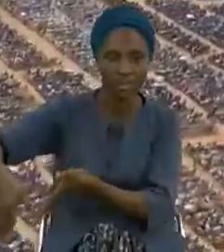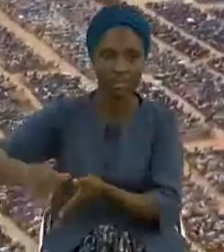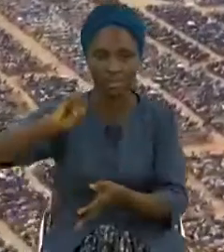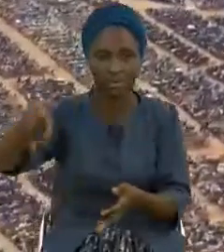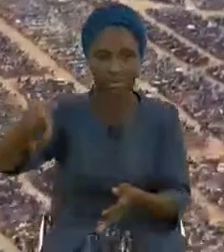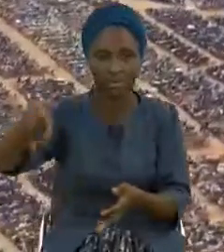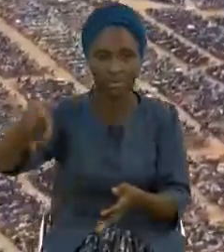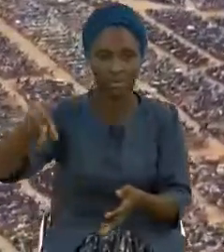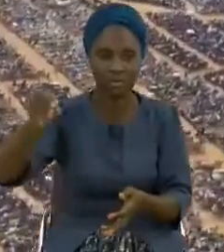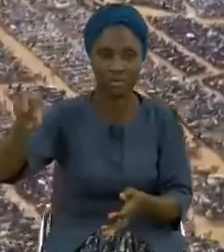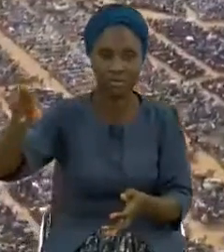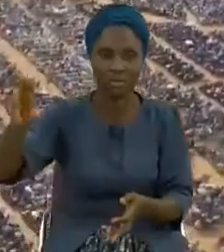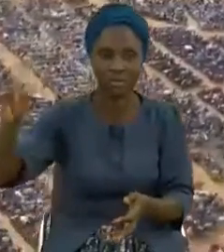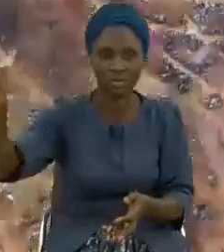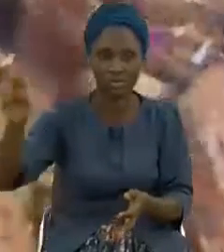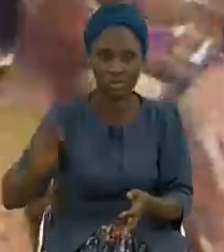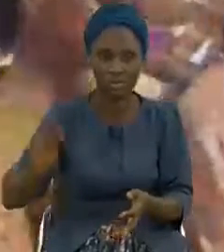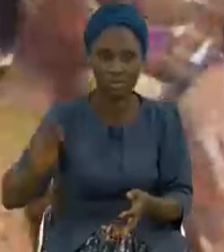my people.